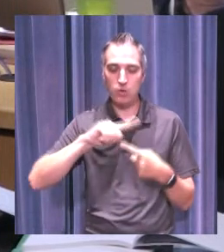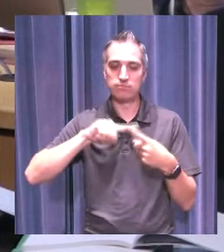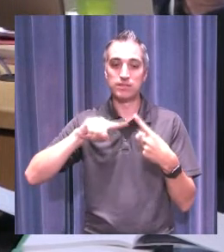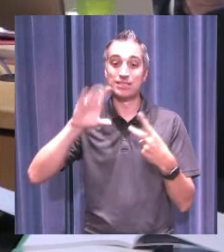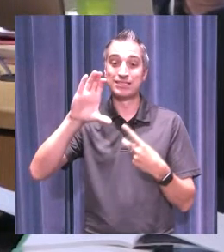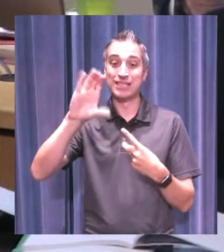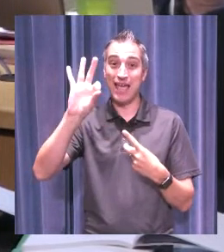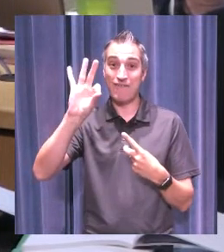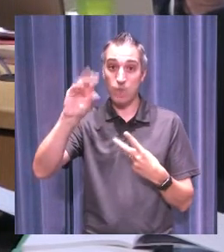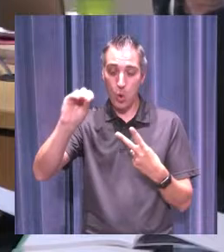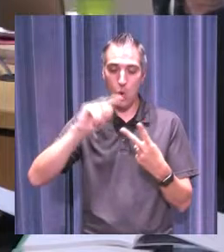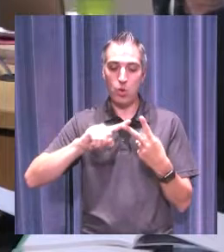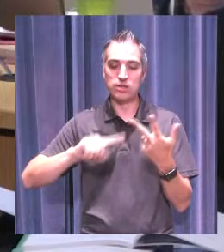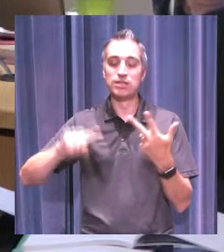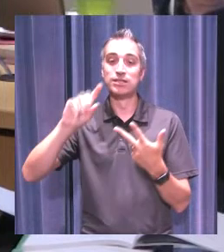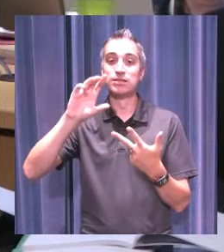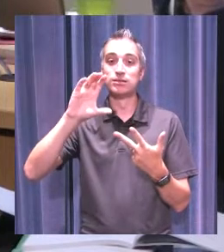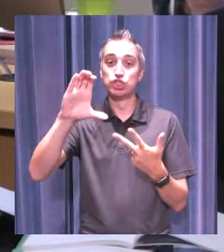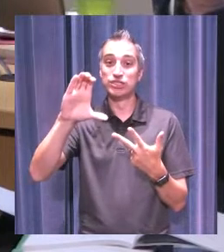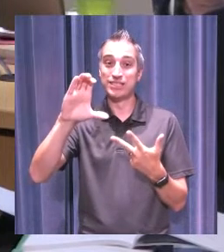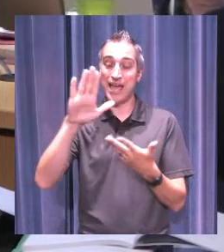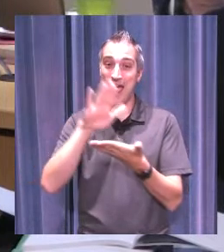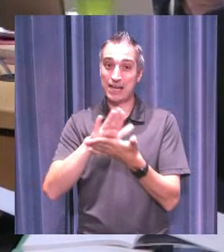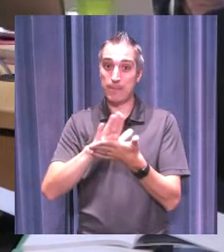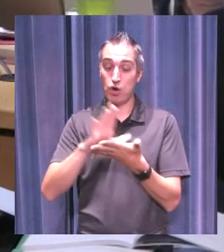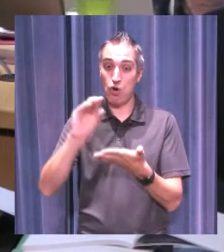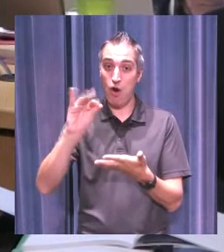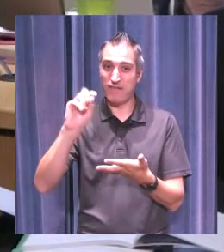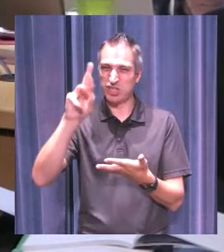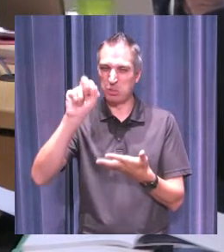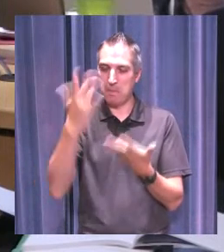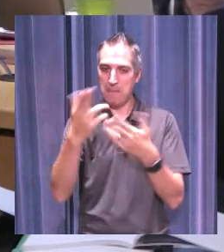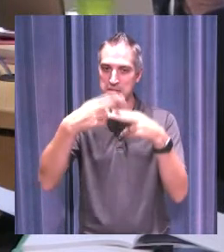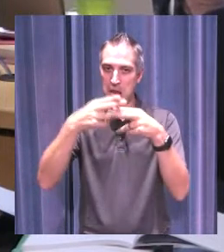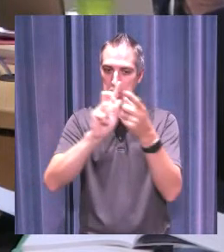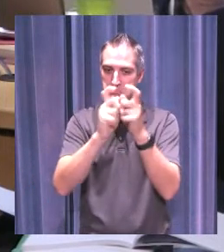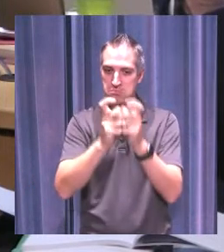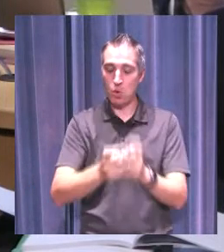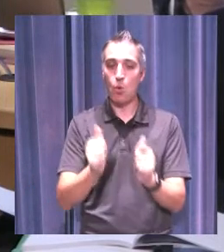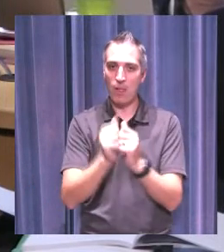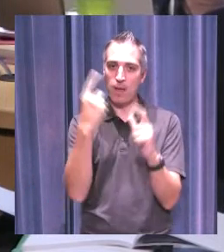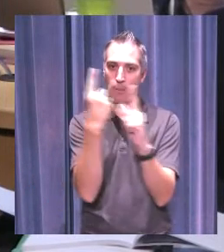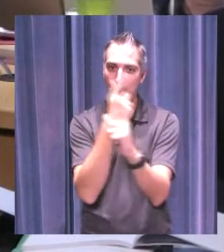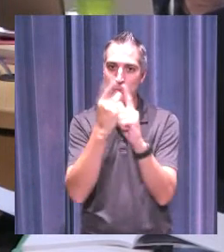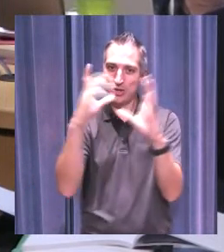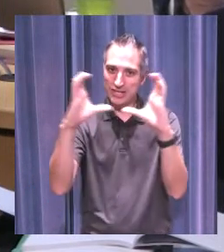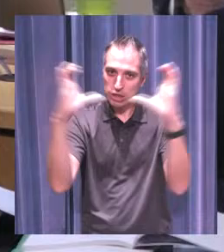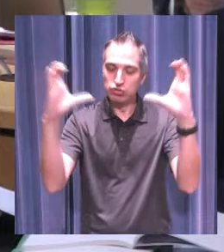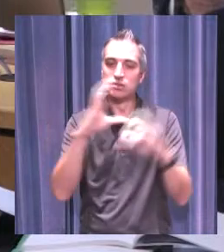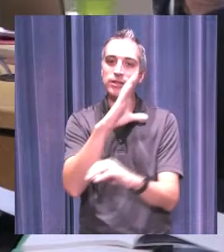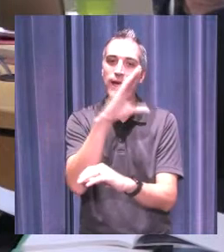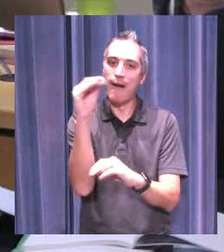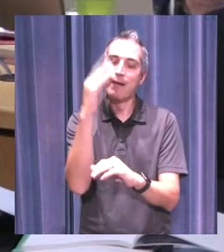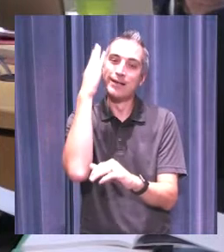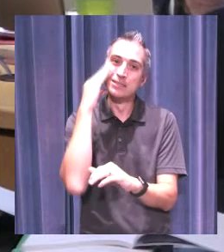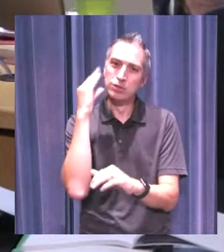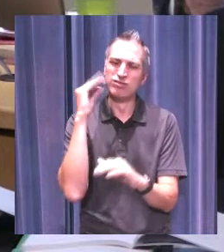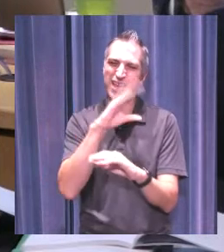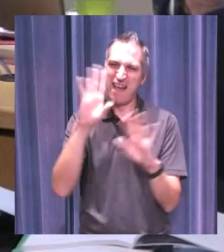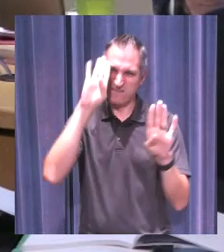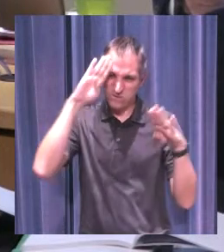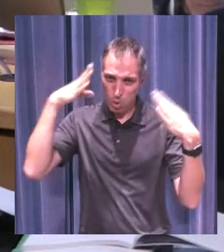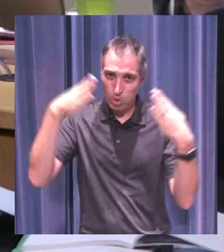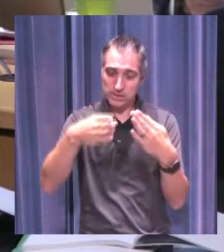officer, a chief academic officer, title may vary, with appropriate credentials and experience and sufficient focus on